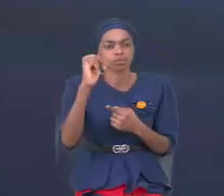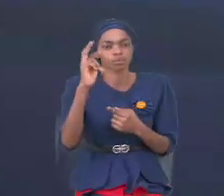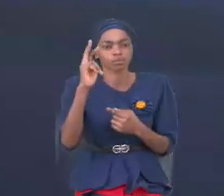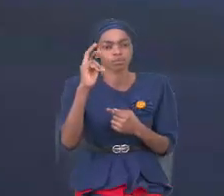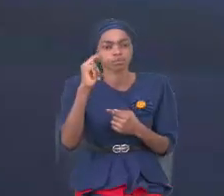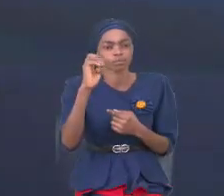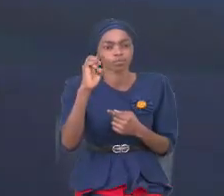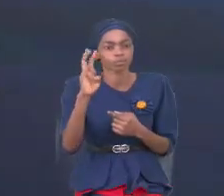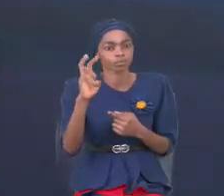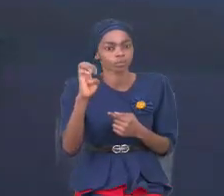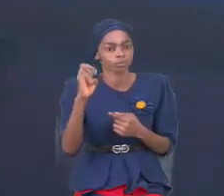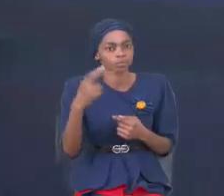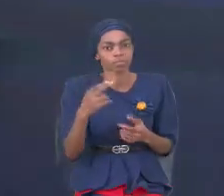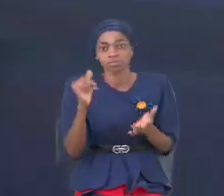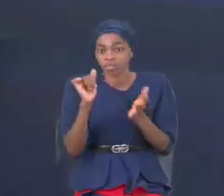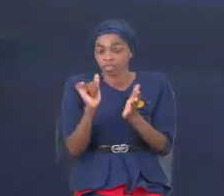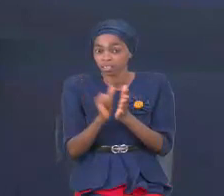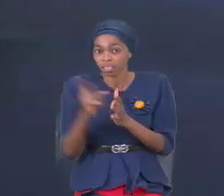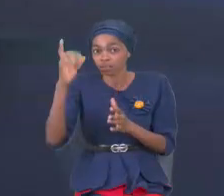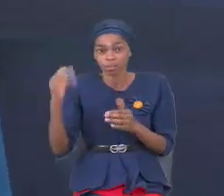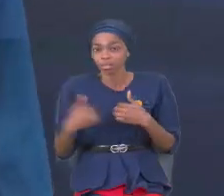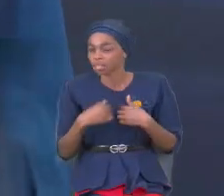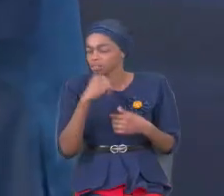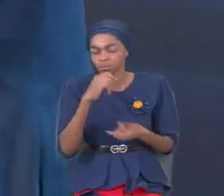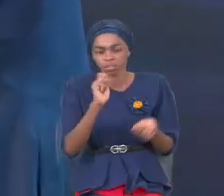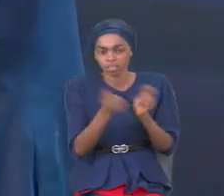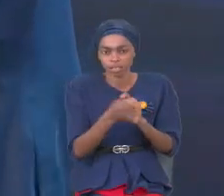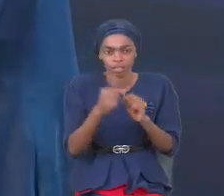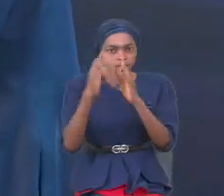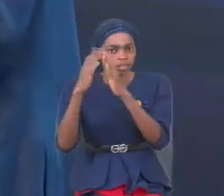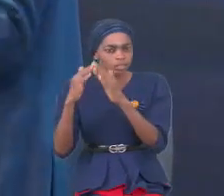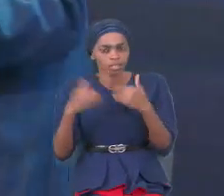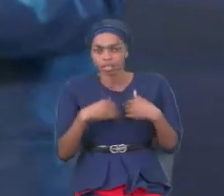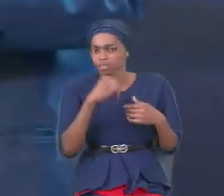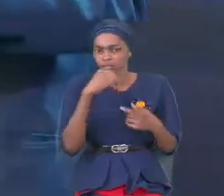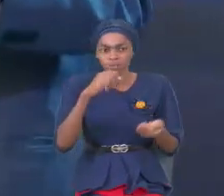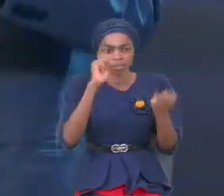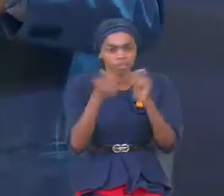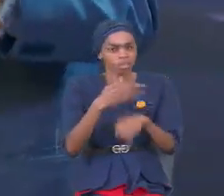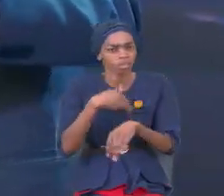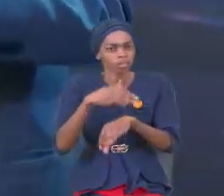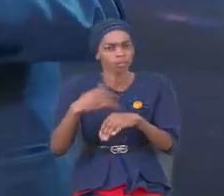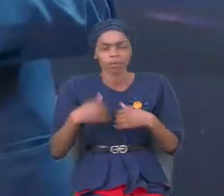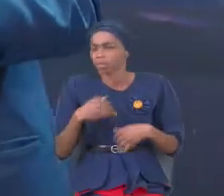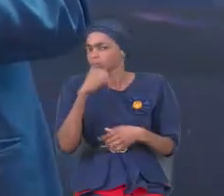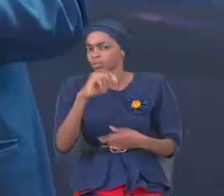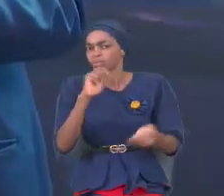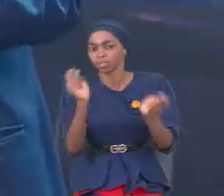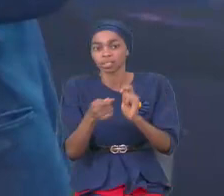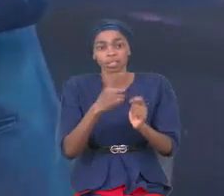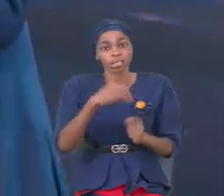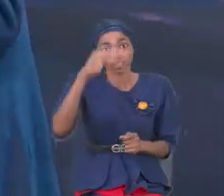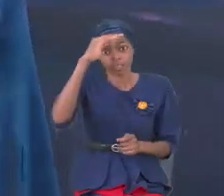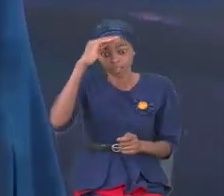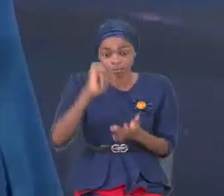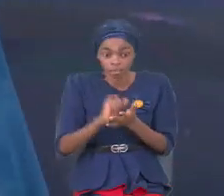not changed, and the city Nineveh has not changed, and the call has not changed, and the man that has now changed,